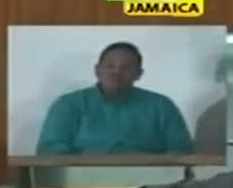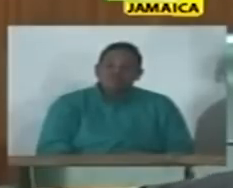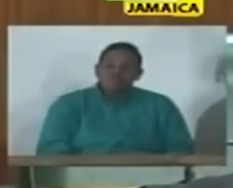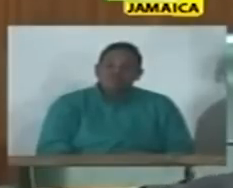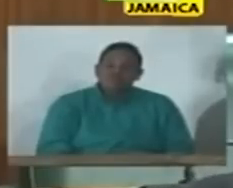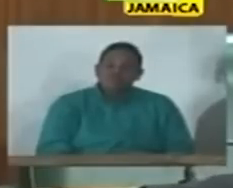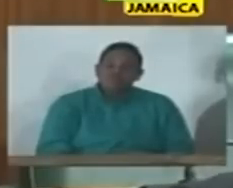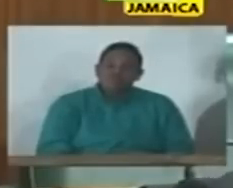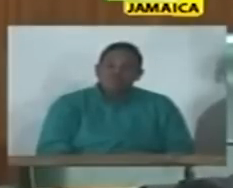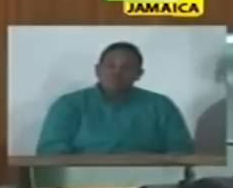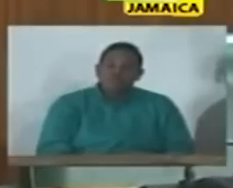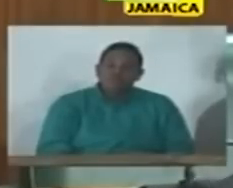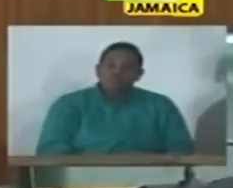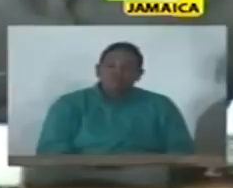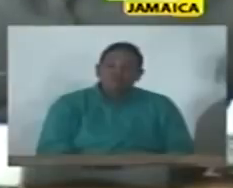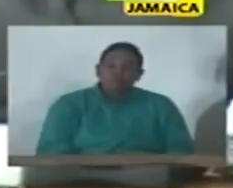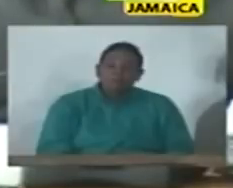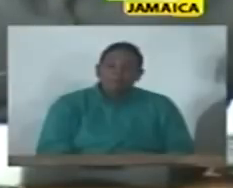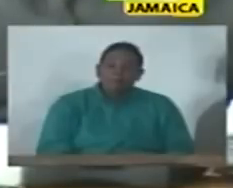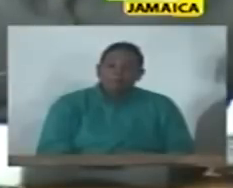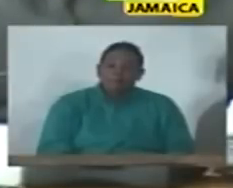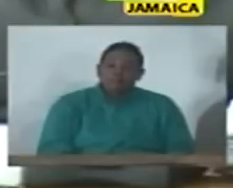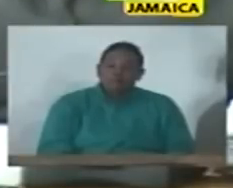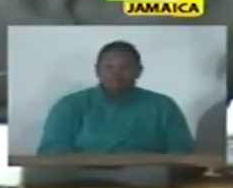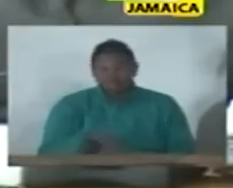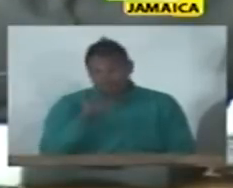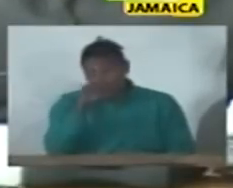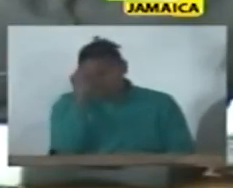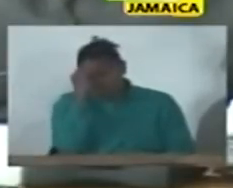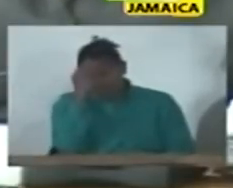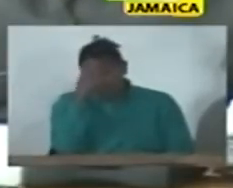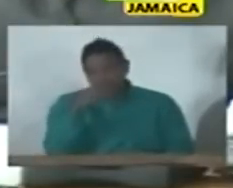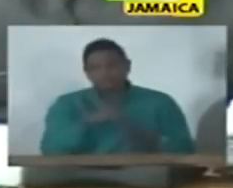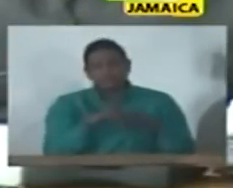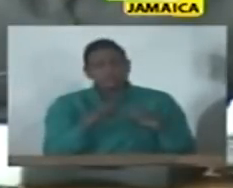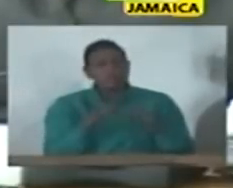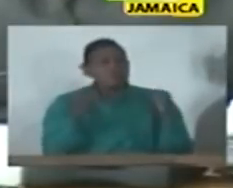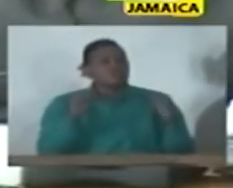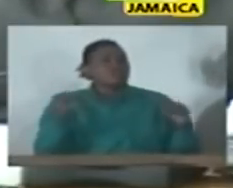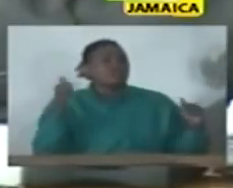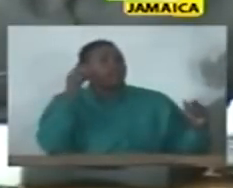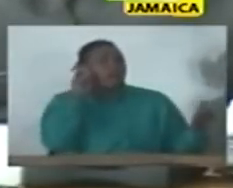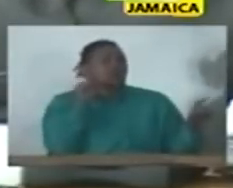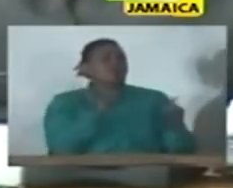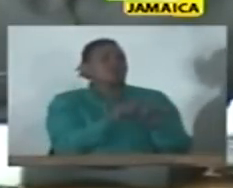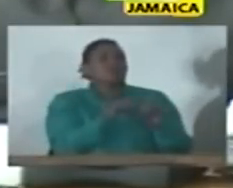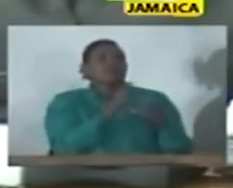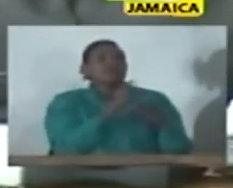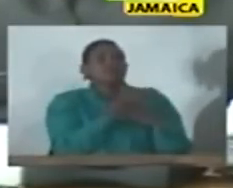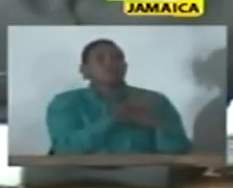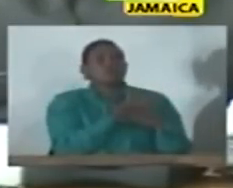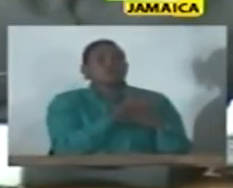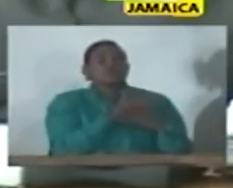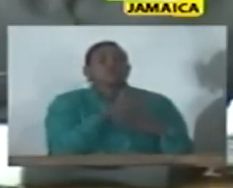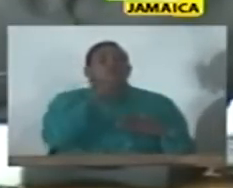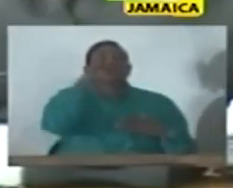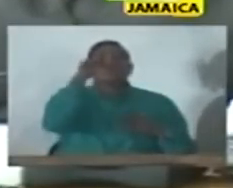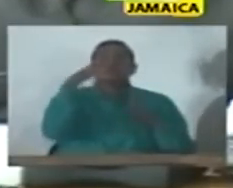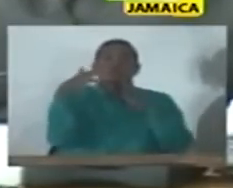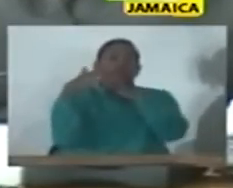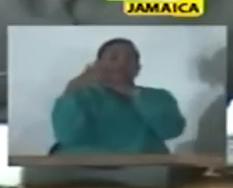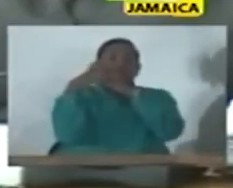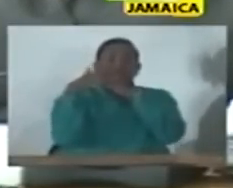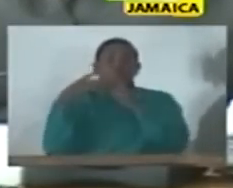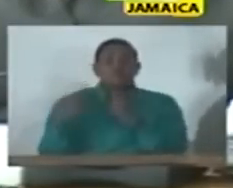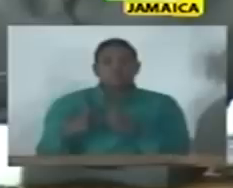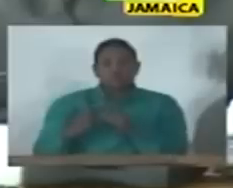information in breach of any agreement between the United States